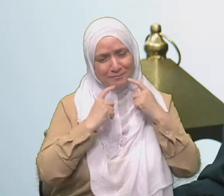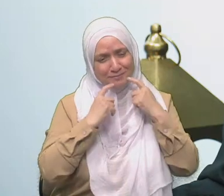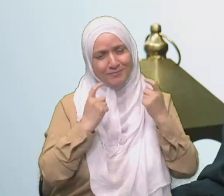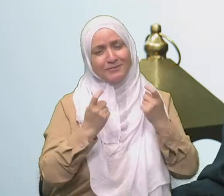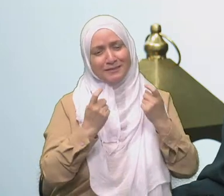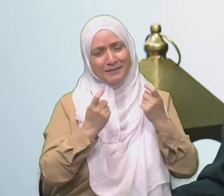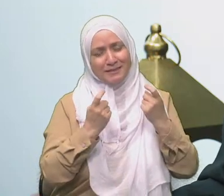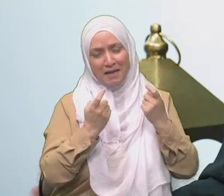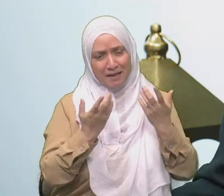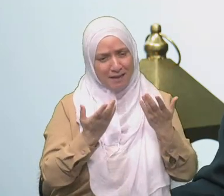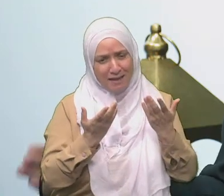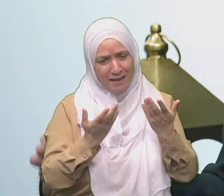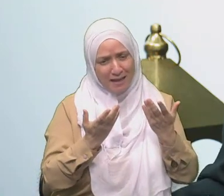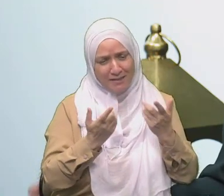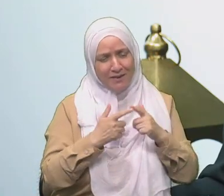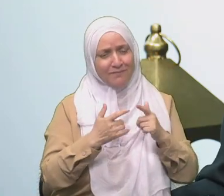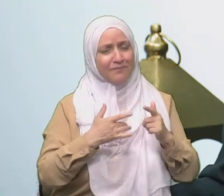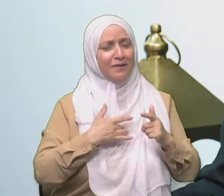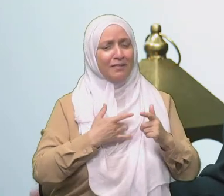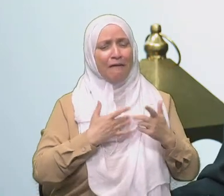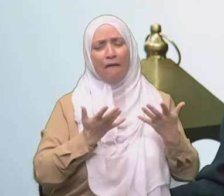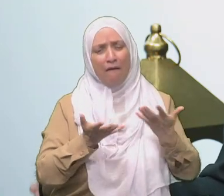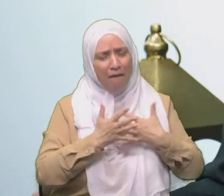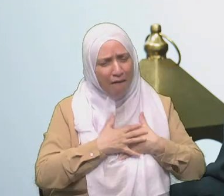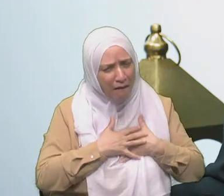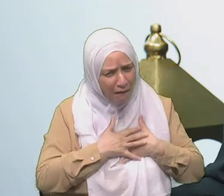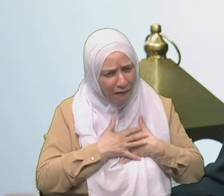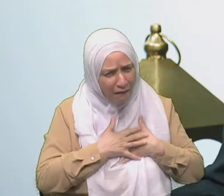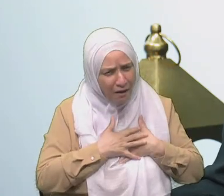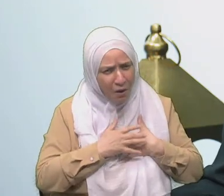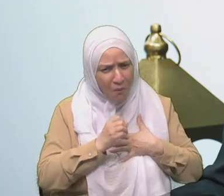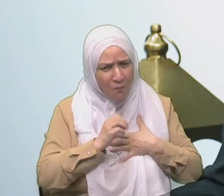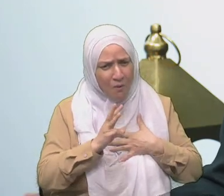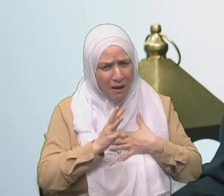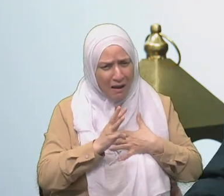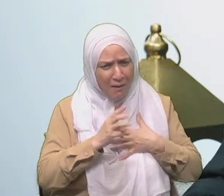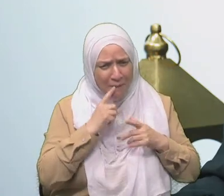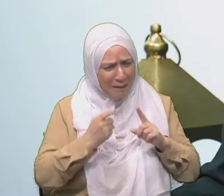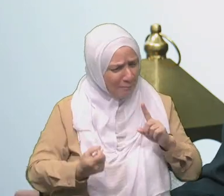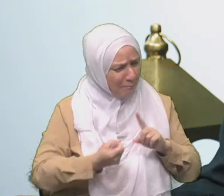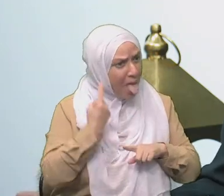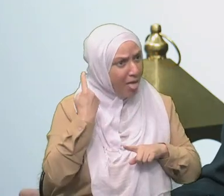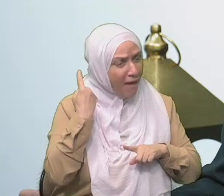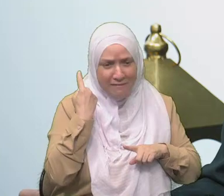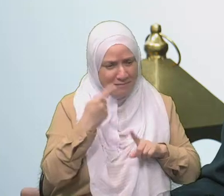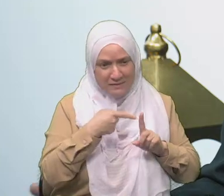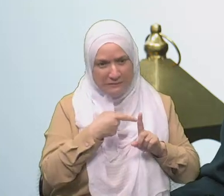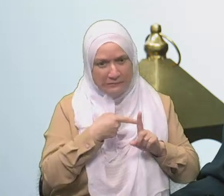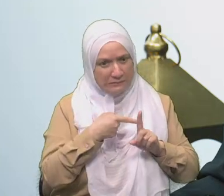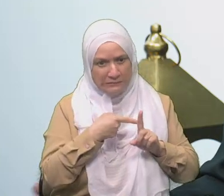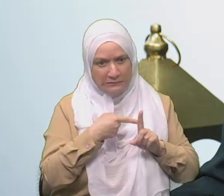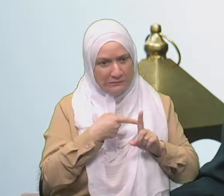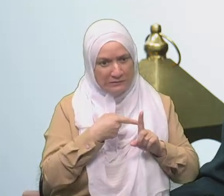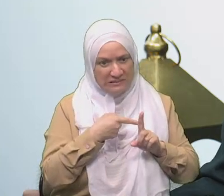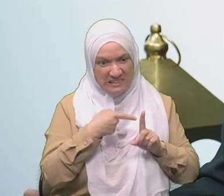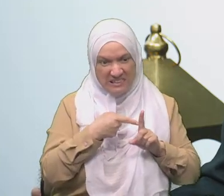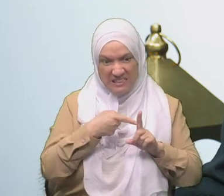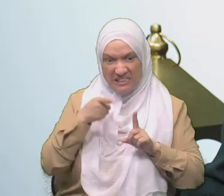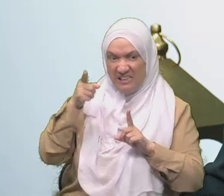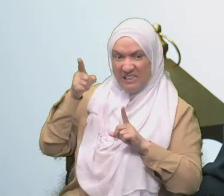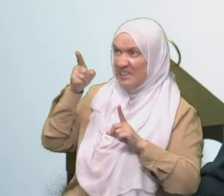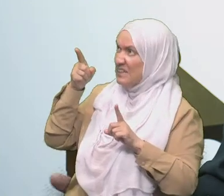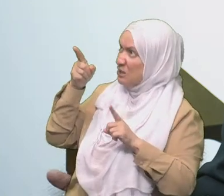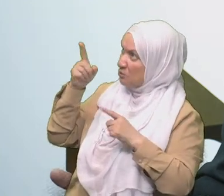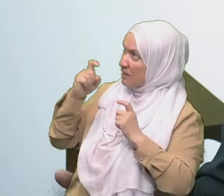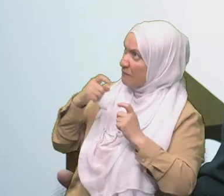done. Man, I disobeyed Allah despite having Jannah, and everything was open to me, and I'm the first human being, and